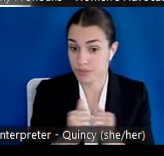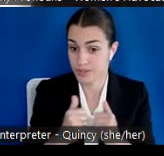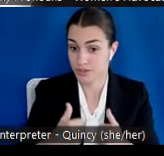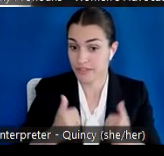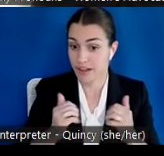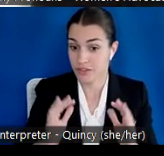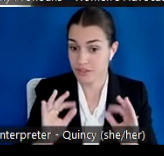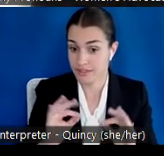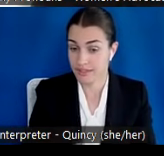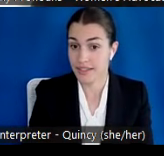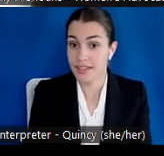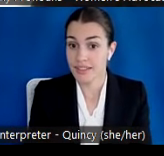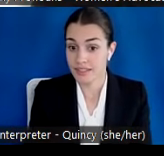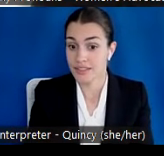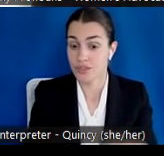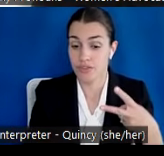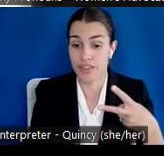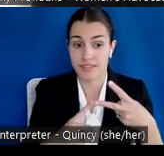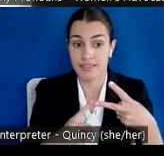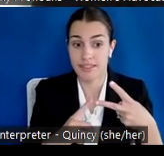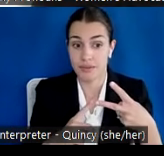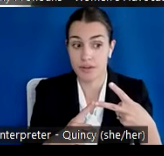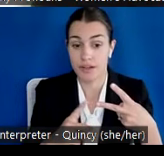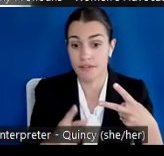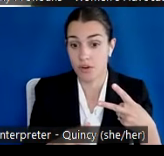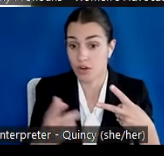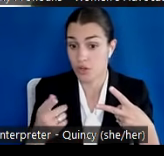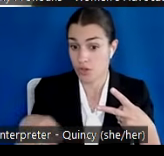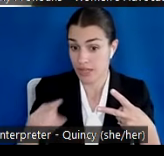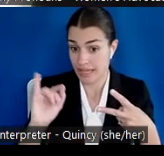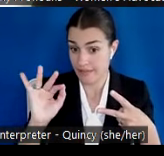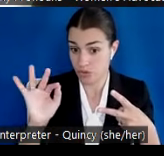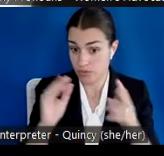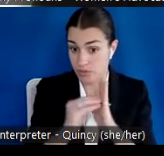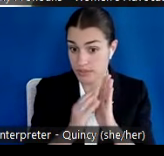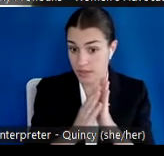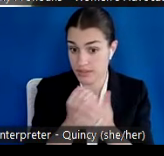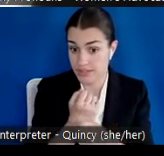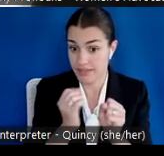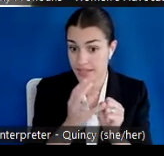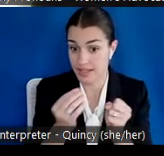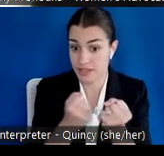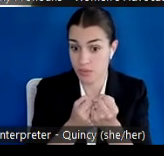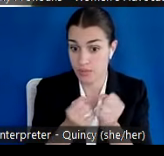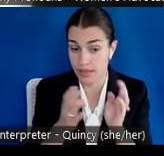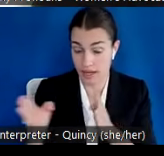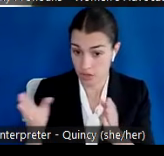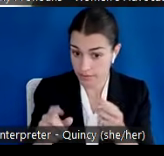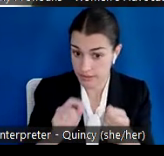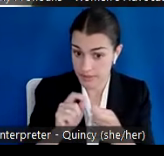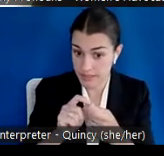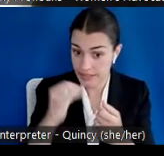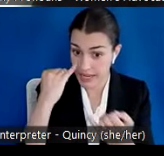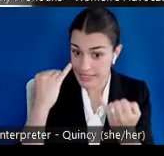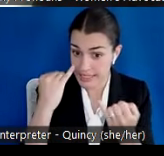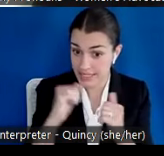So for that second question, for maybe those of you who put safety and support planning, are there specific ideas how that chosen